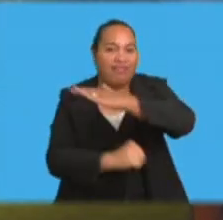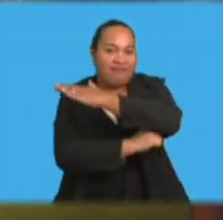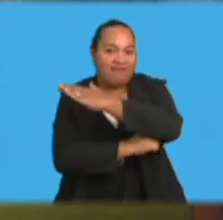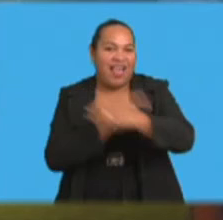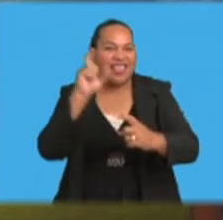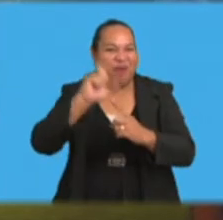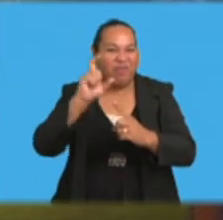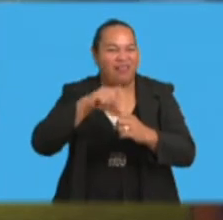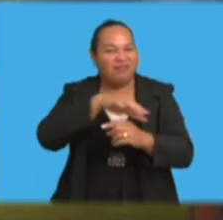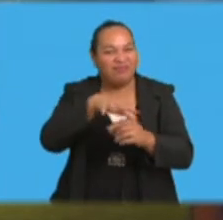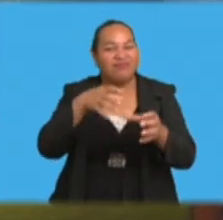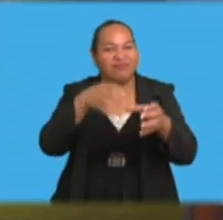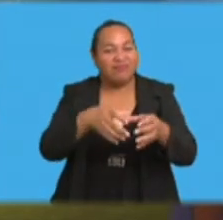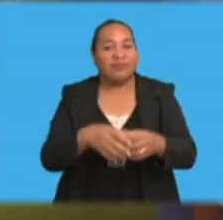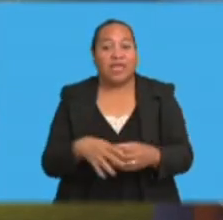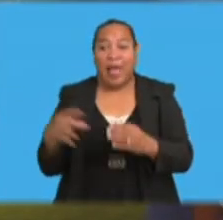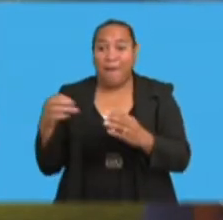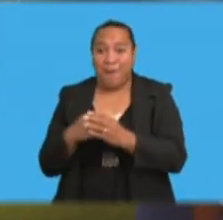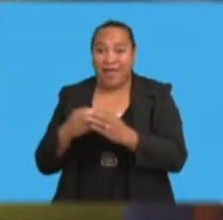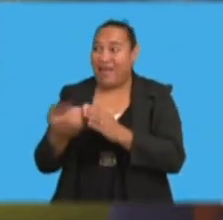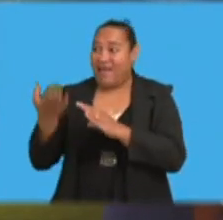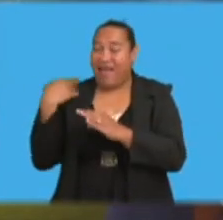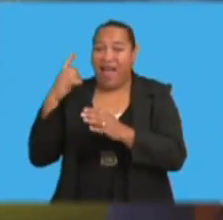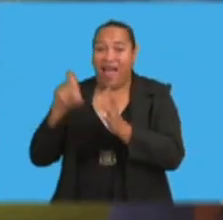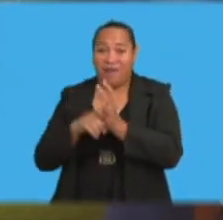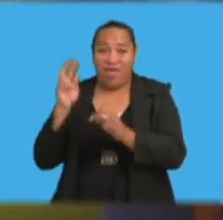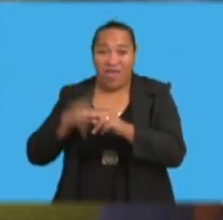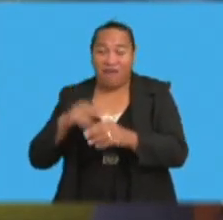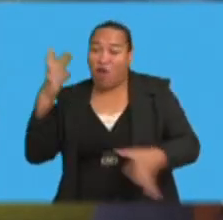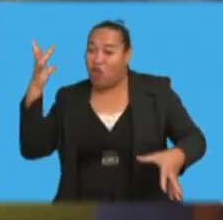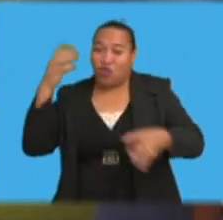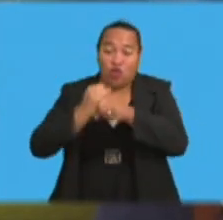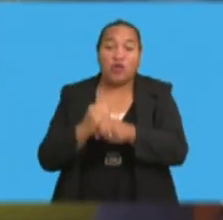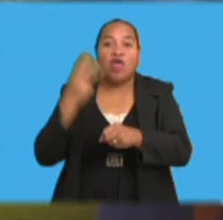last 10 years, Madam Speaker, the bank has transferred to the government a total of